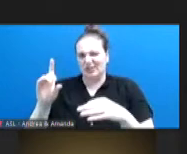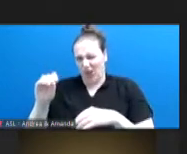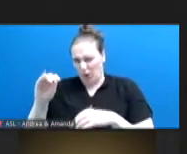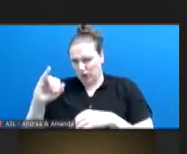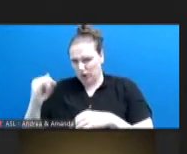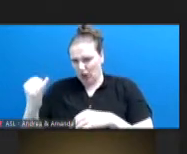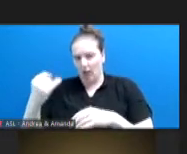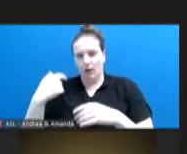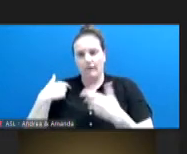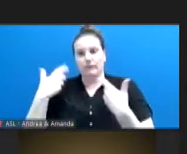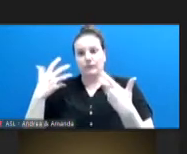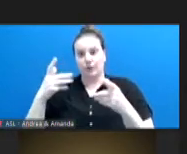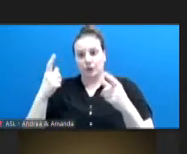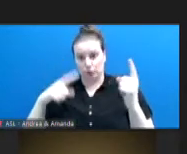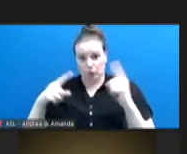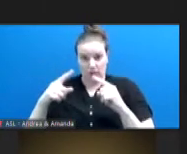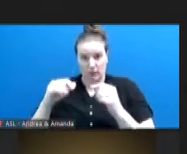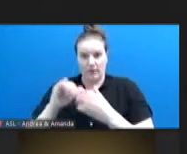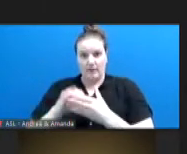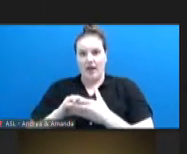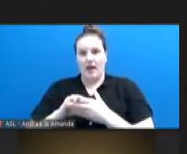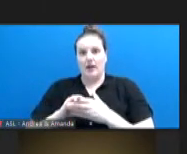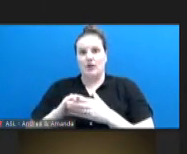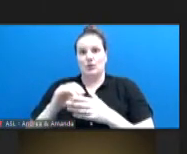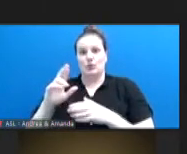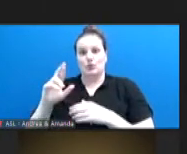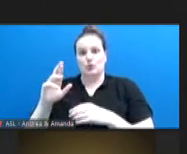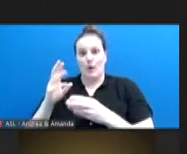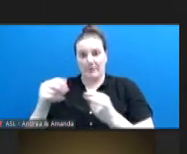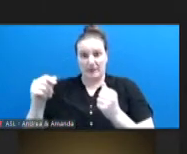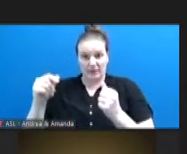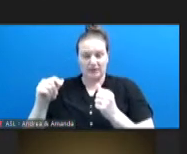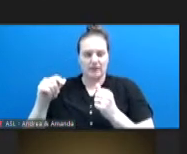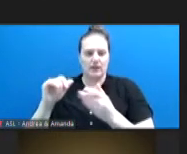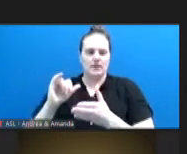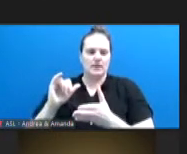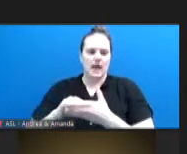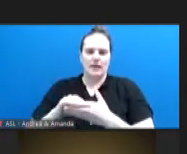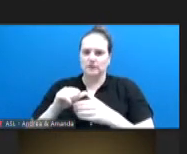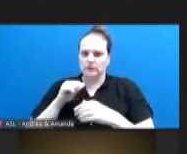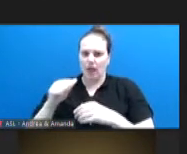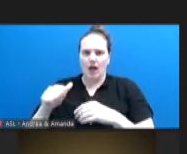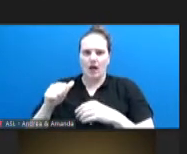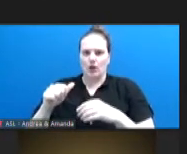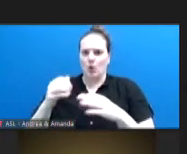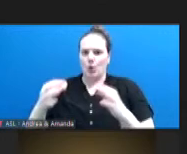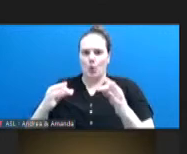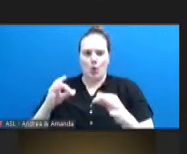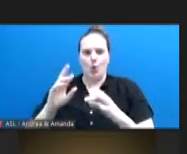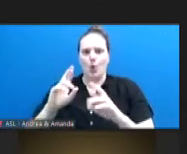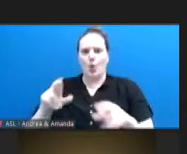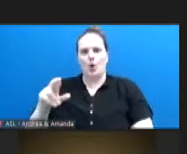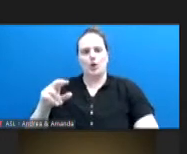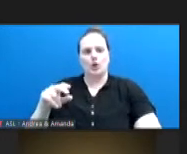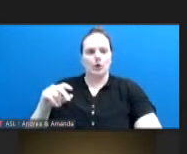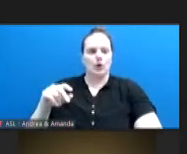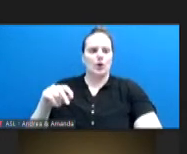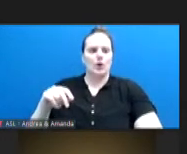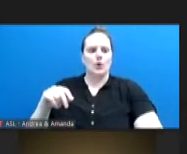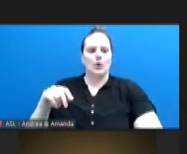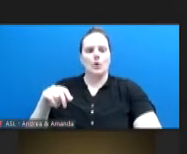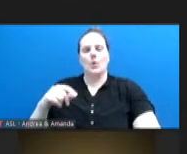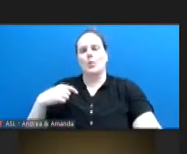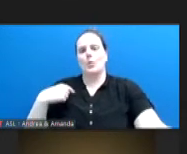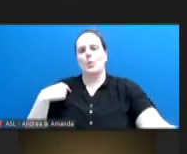we've agreed to in the additional remedies, and although those are not yet a court order, we are pursuing